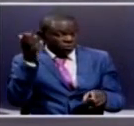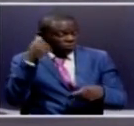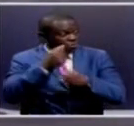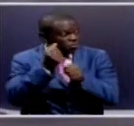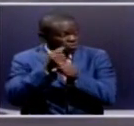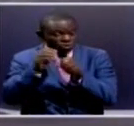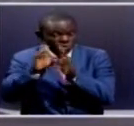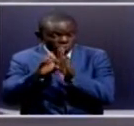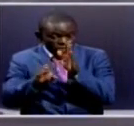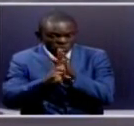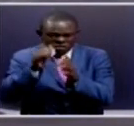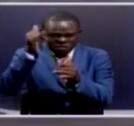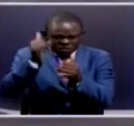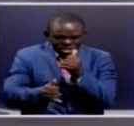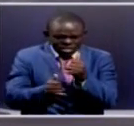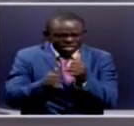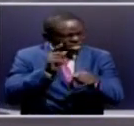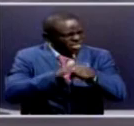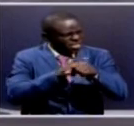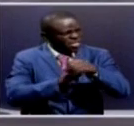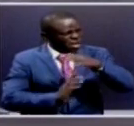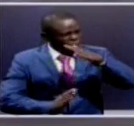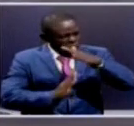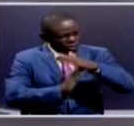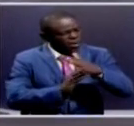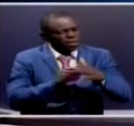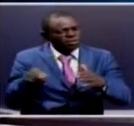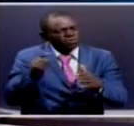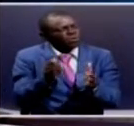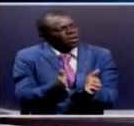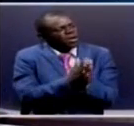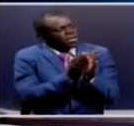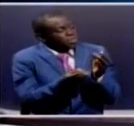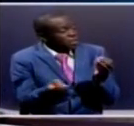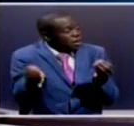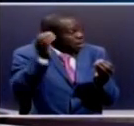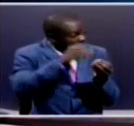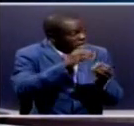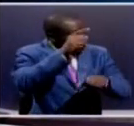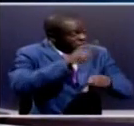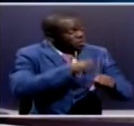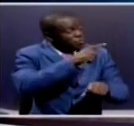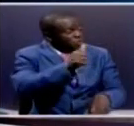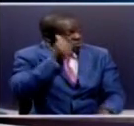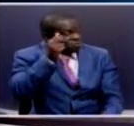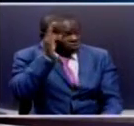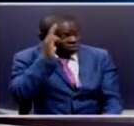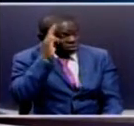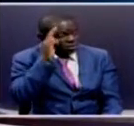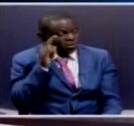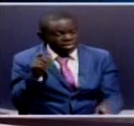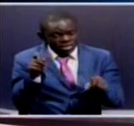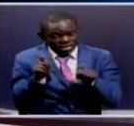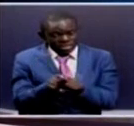extension, and in this piece of legislation, there's the fact that a real